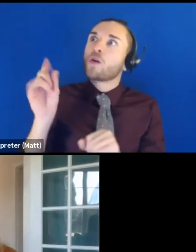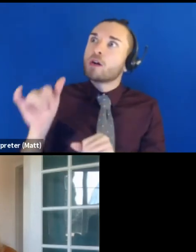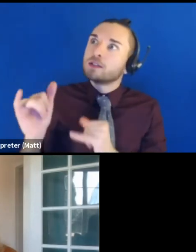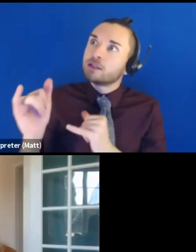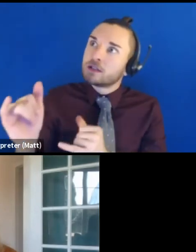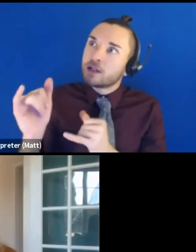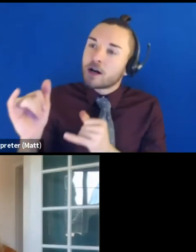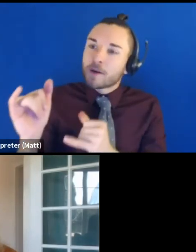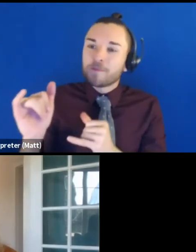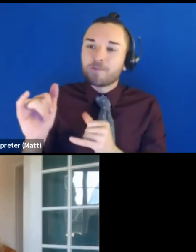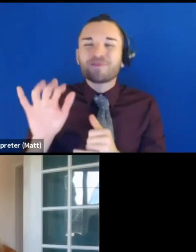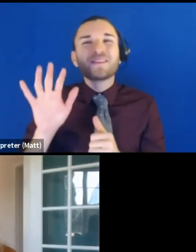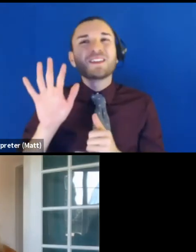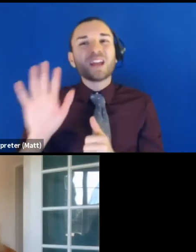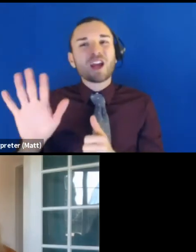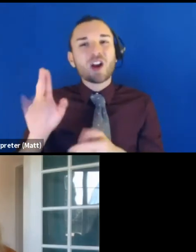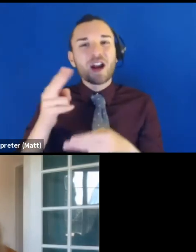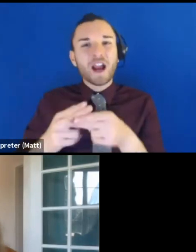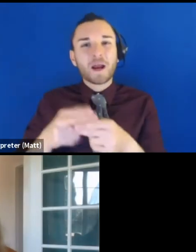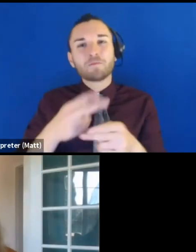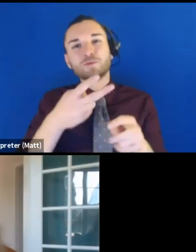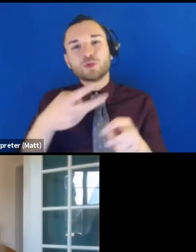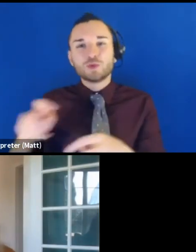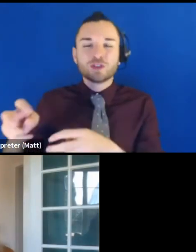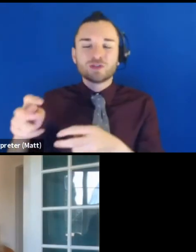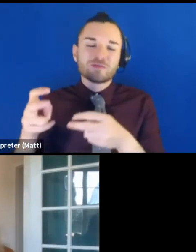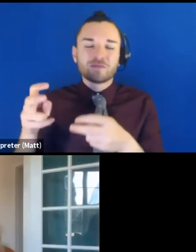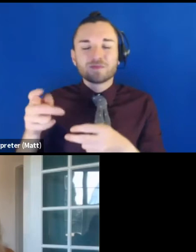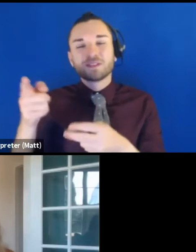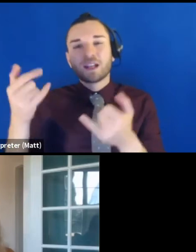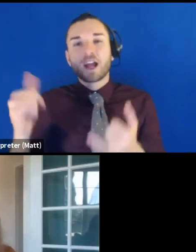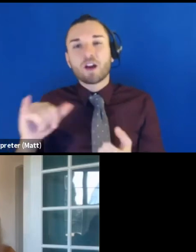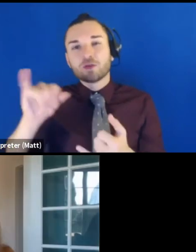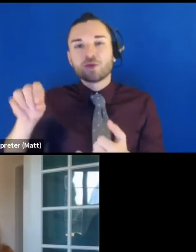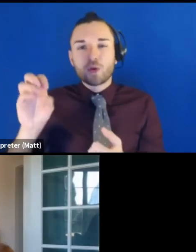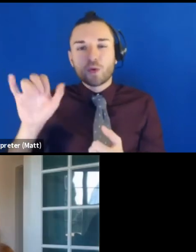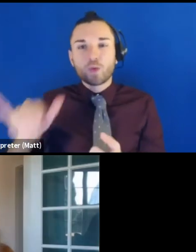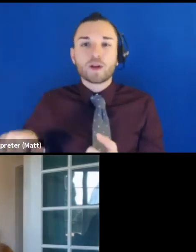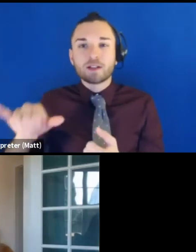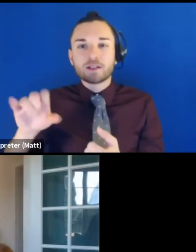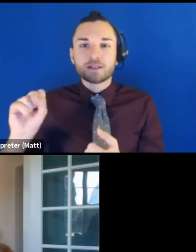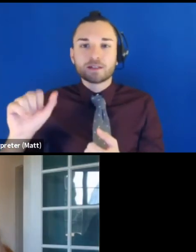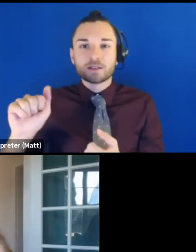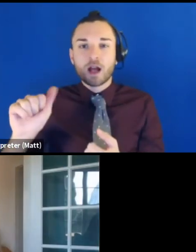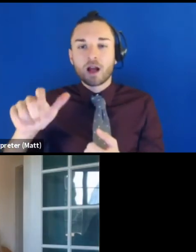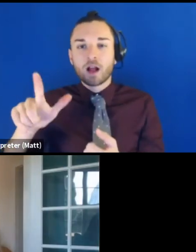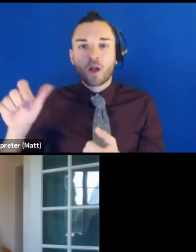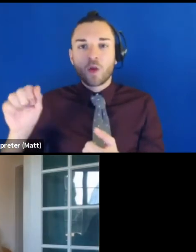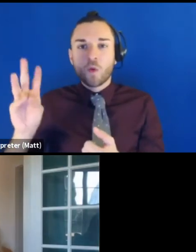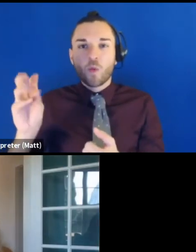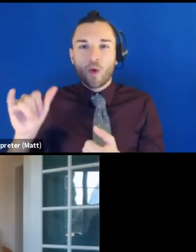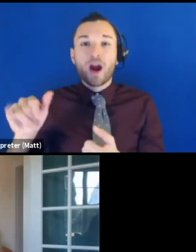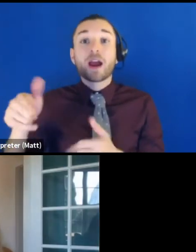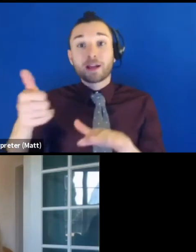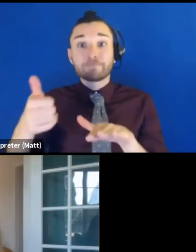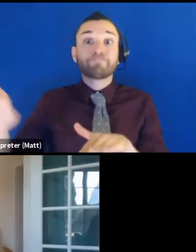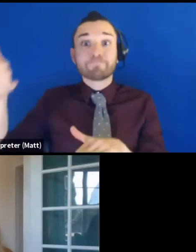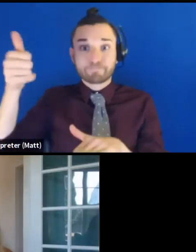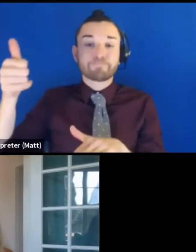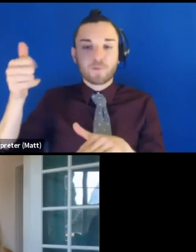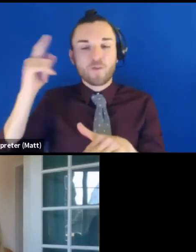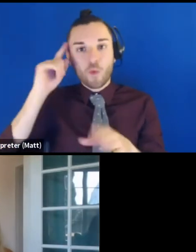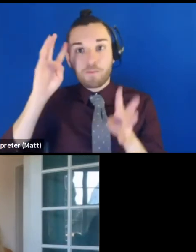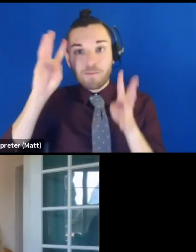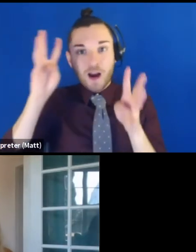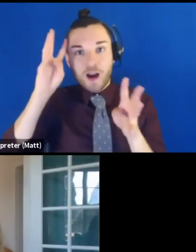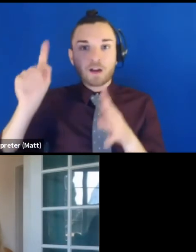their name is now Joey Soloway. At the time, yes, Joel Soloway, when created Transparent, was directly inspired by Girls